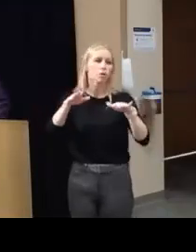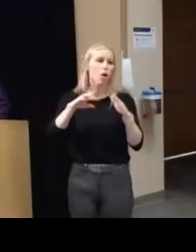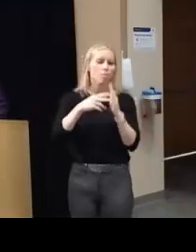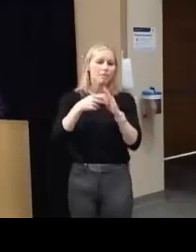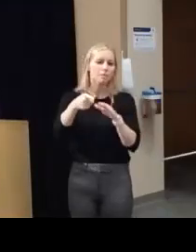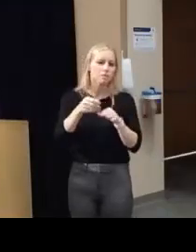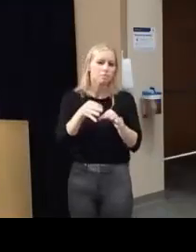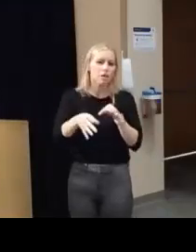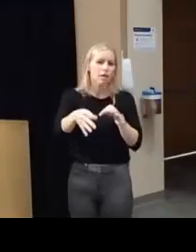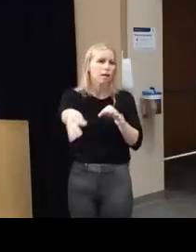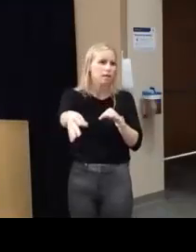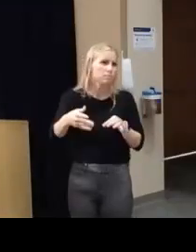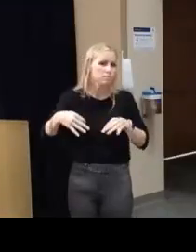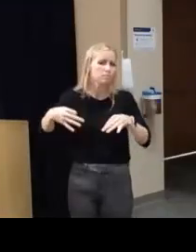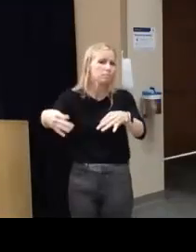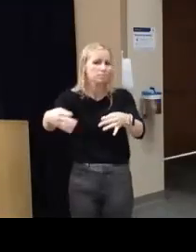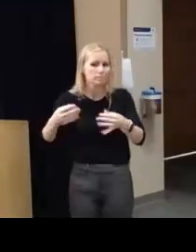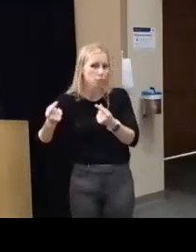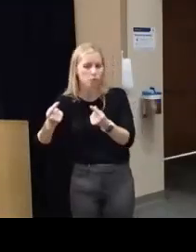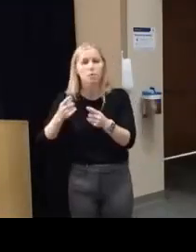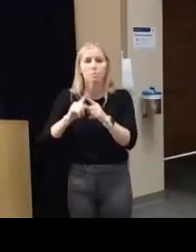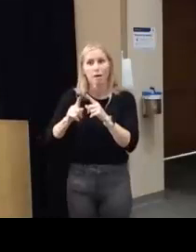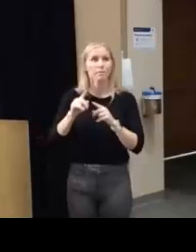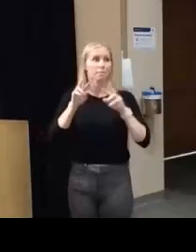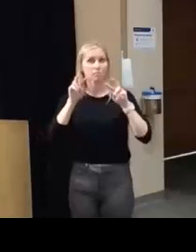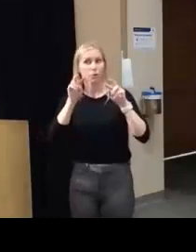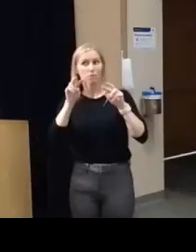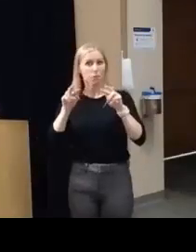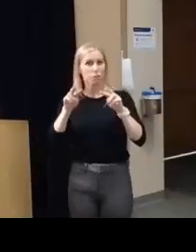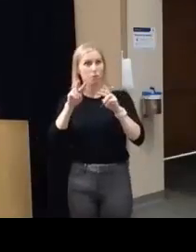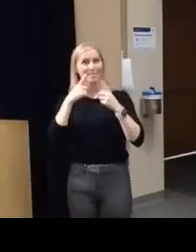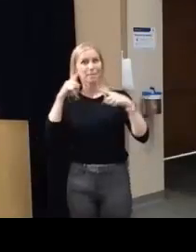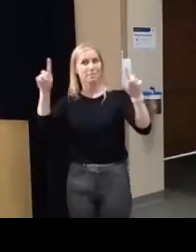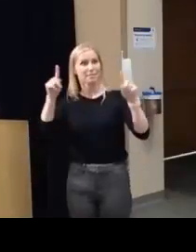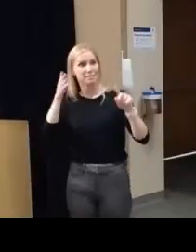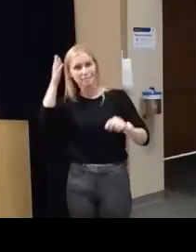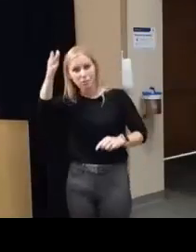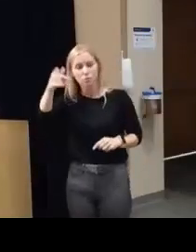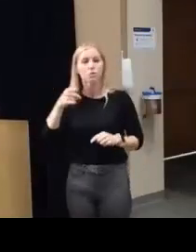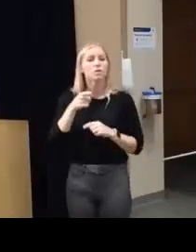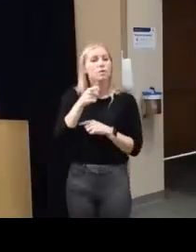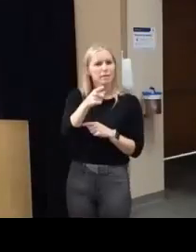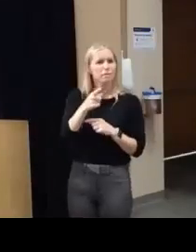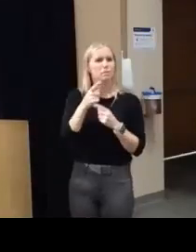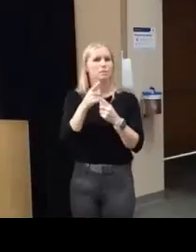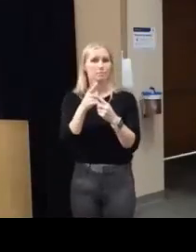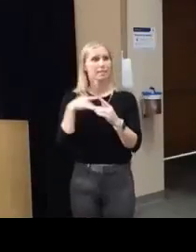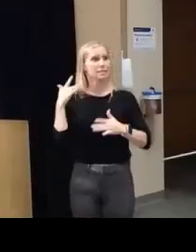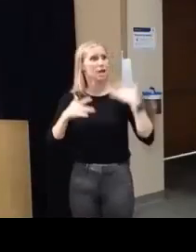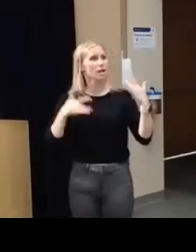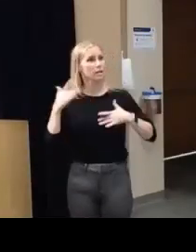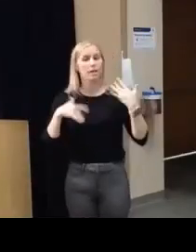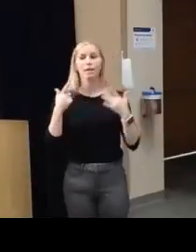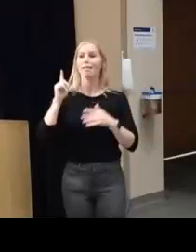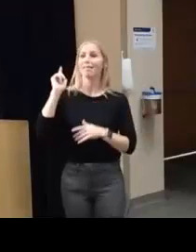in the future. But this was an exciting development, and actually a little bit later, in the